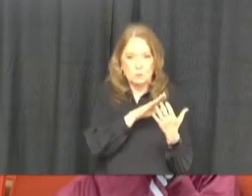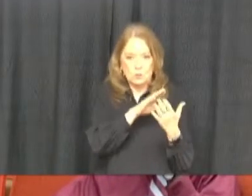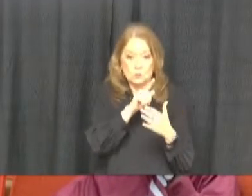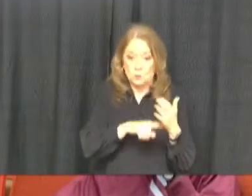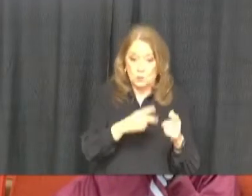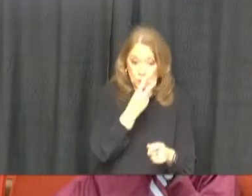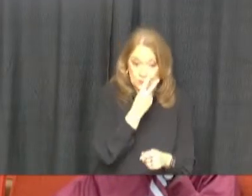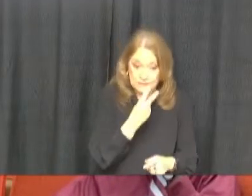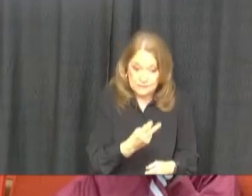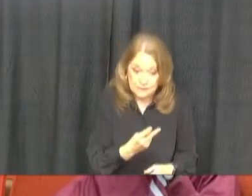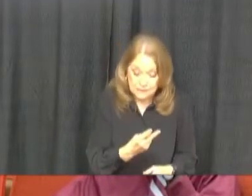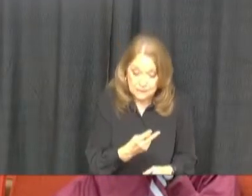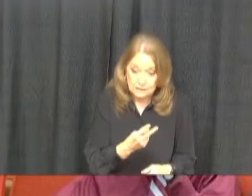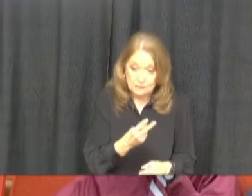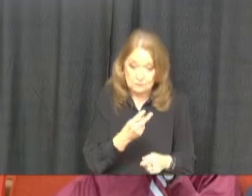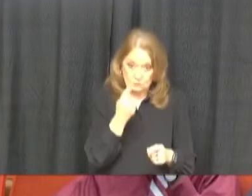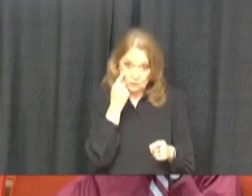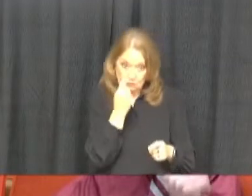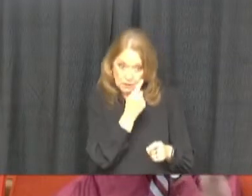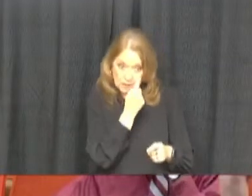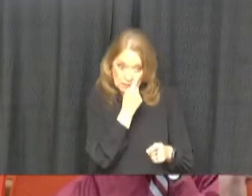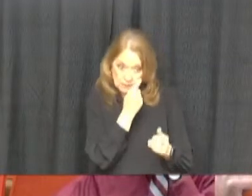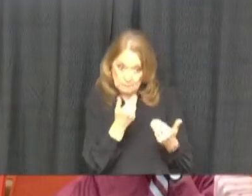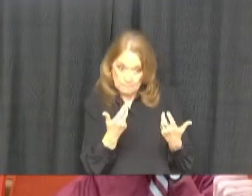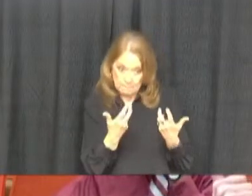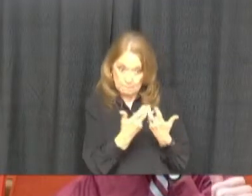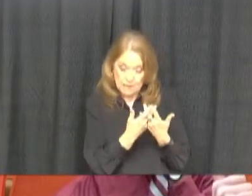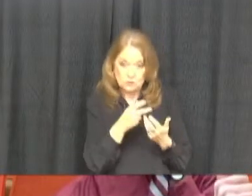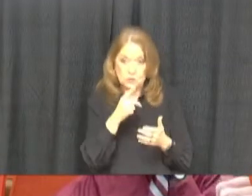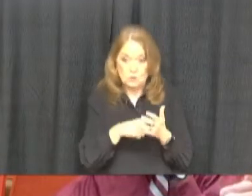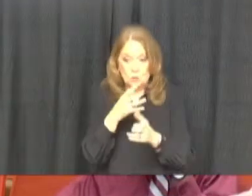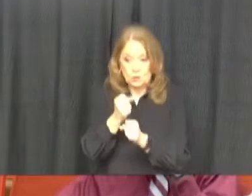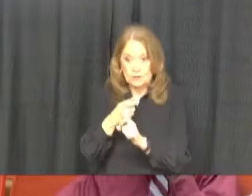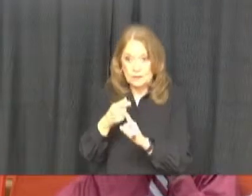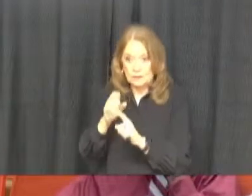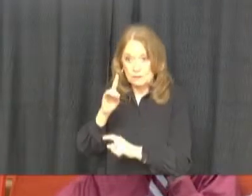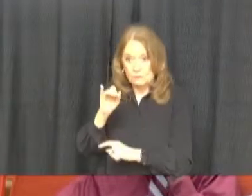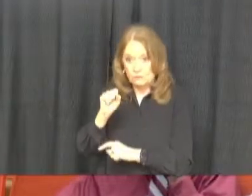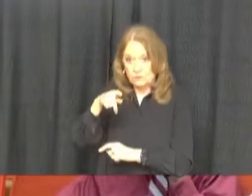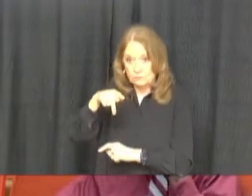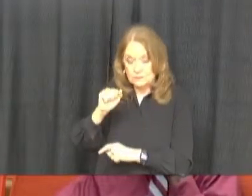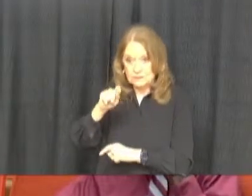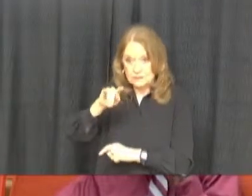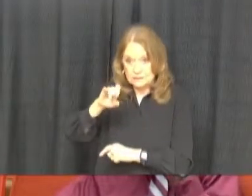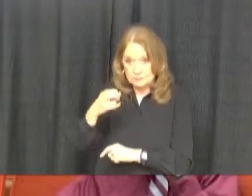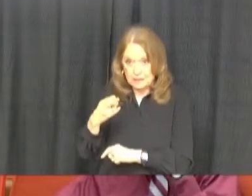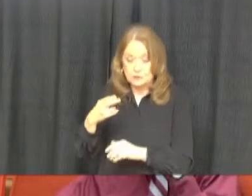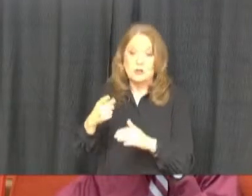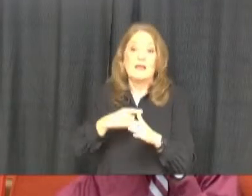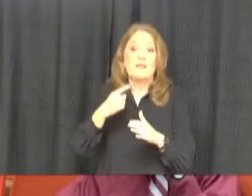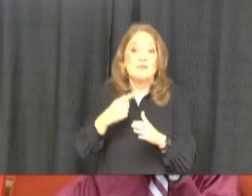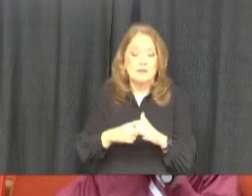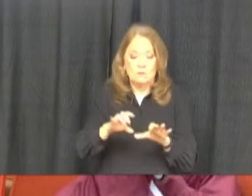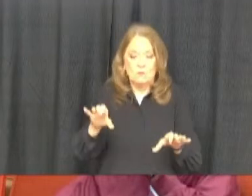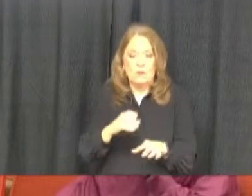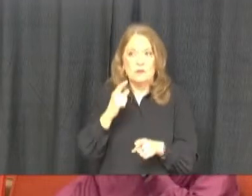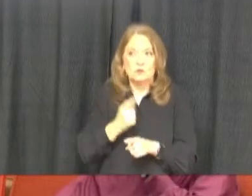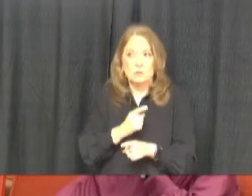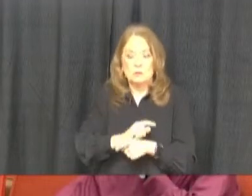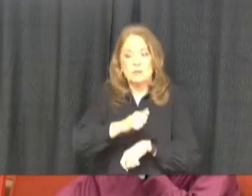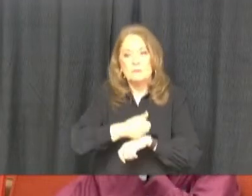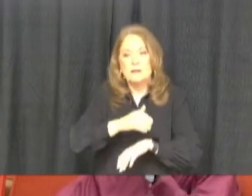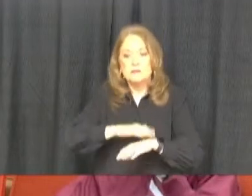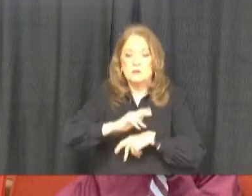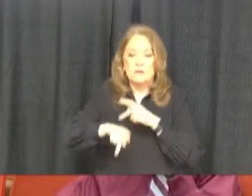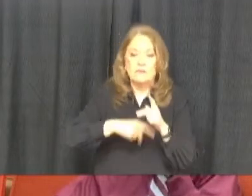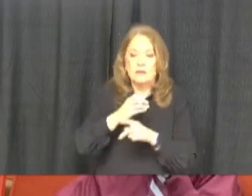we see with our own two eyes matches what we're getting from dispatch. And then they will act appropriately based on the type